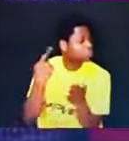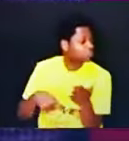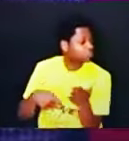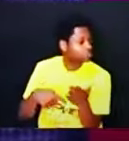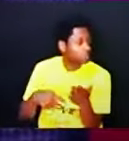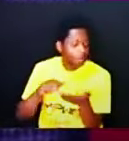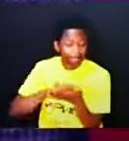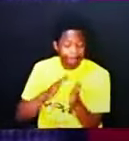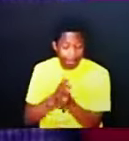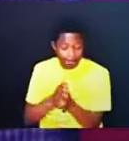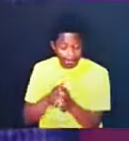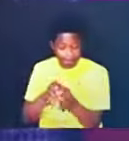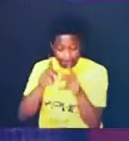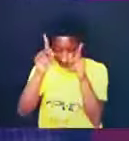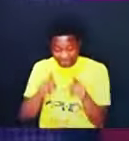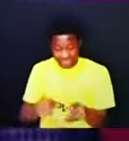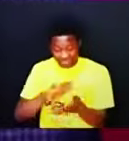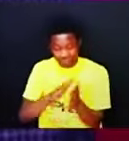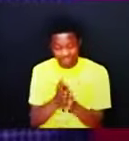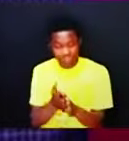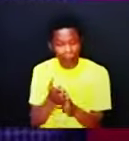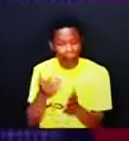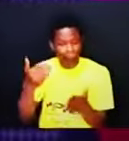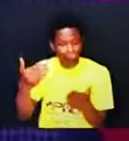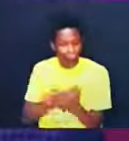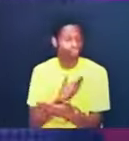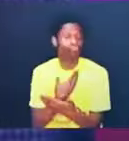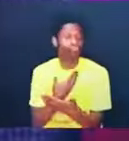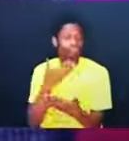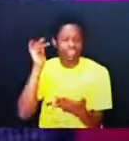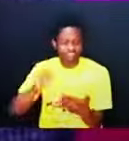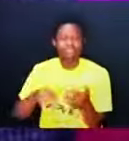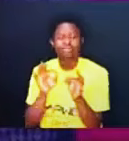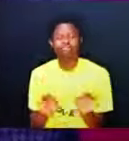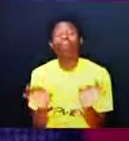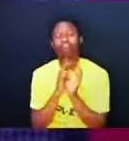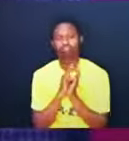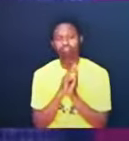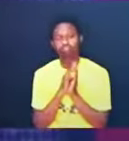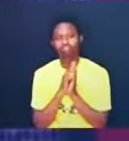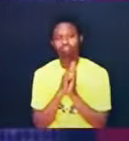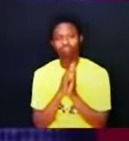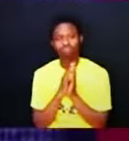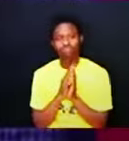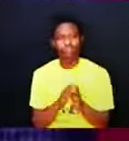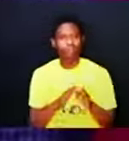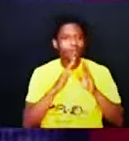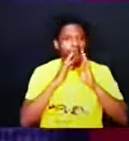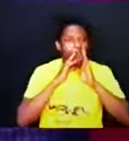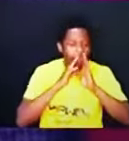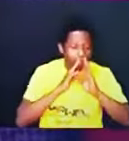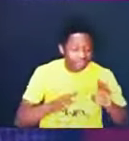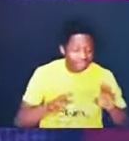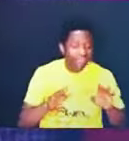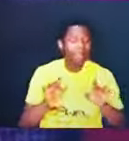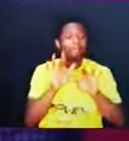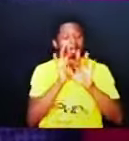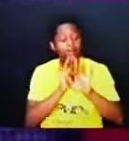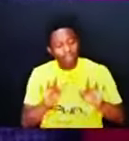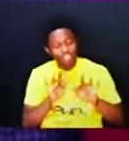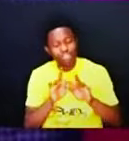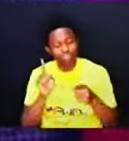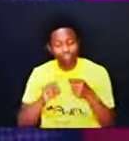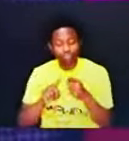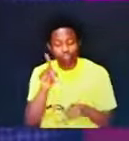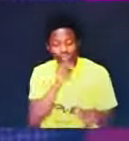nso enyehwe na mom abode afoforo. Peace and mercy to all who follow this rule. Now there